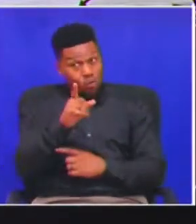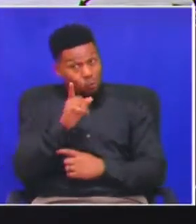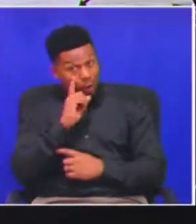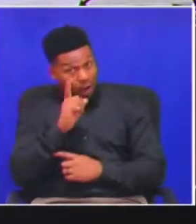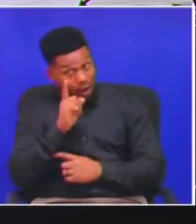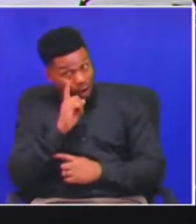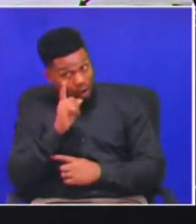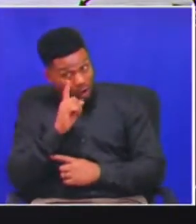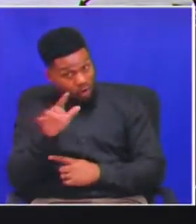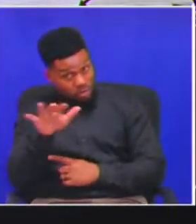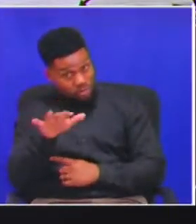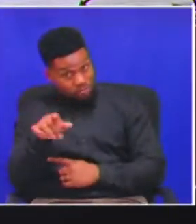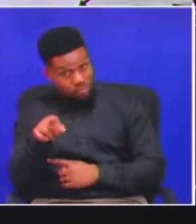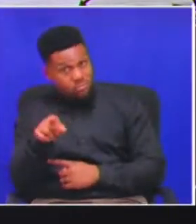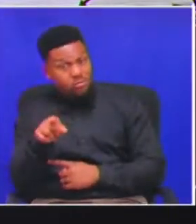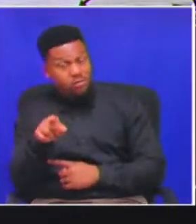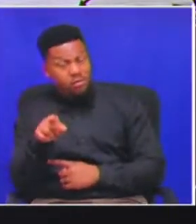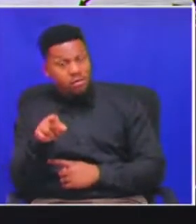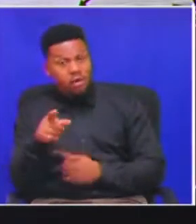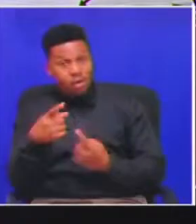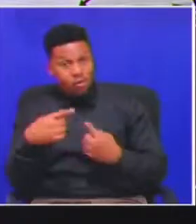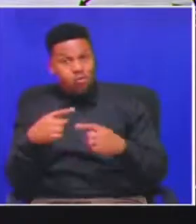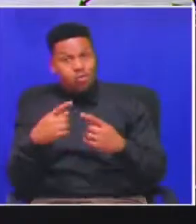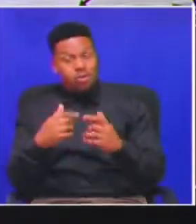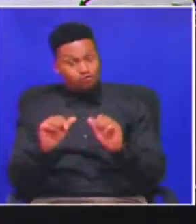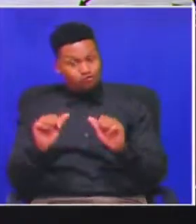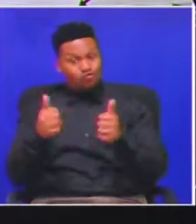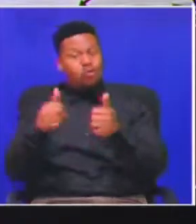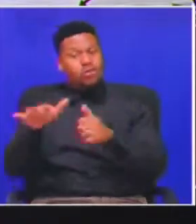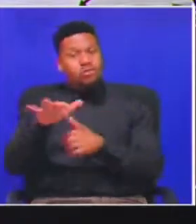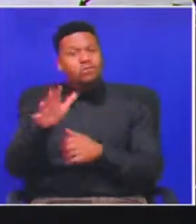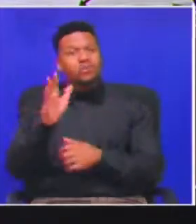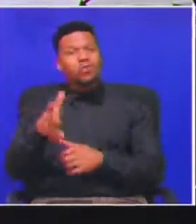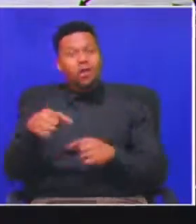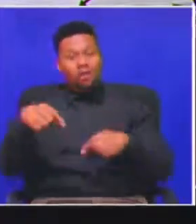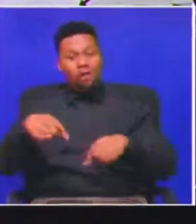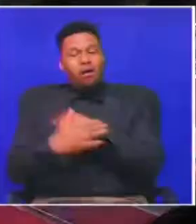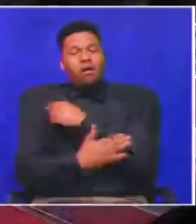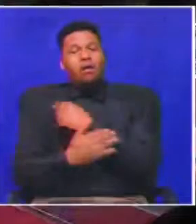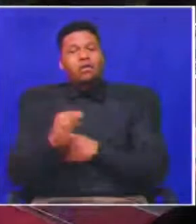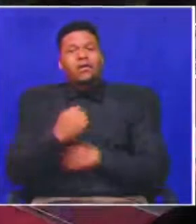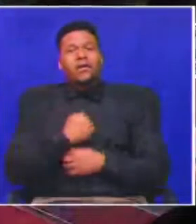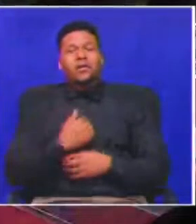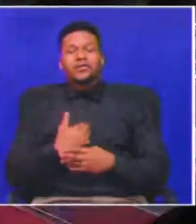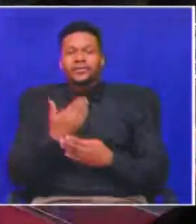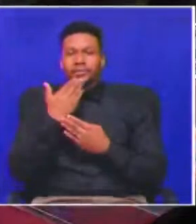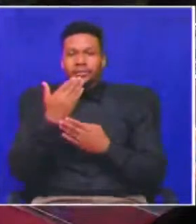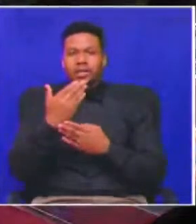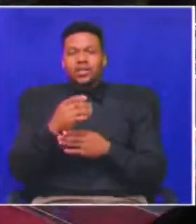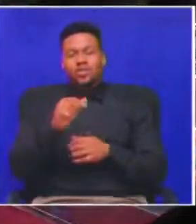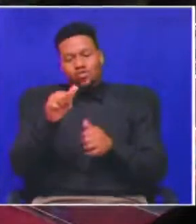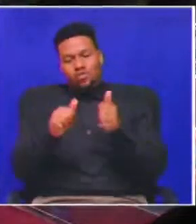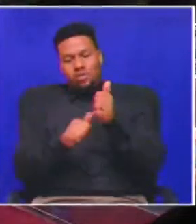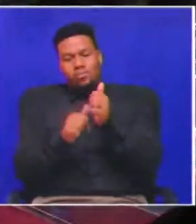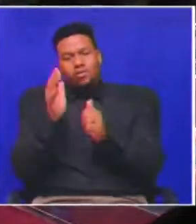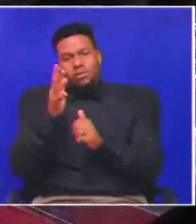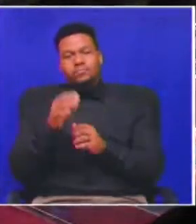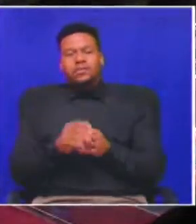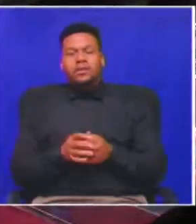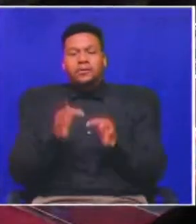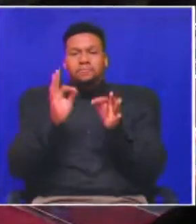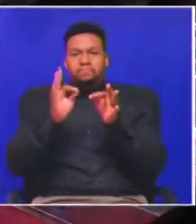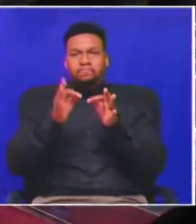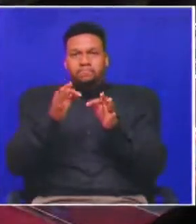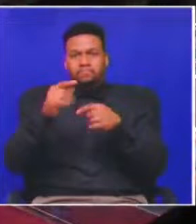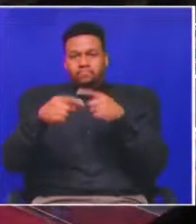going to be a good space for our country. Thank you, Deputy Speaker. The last supplementary question will be asked by